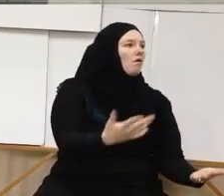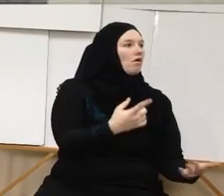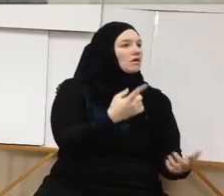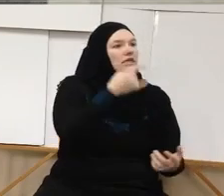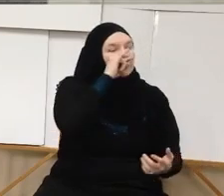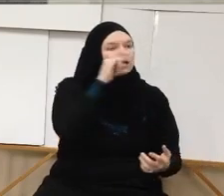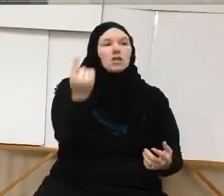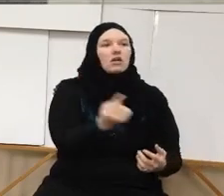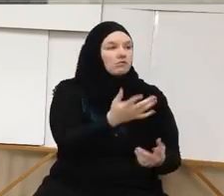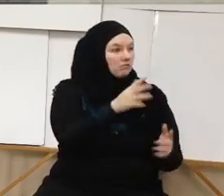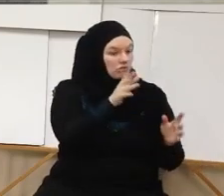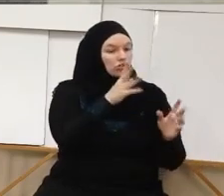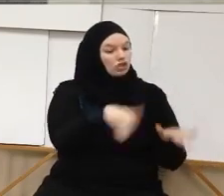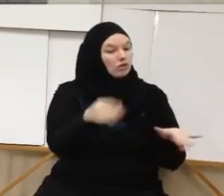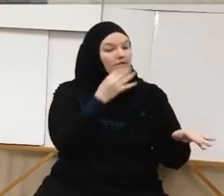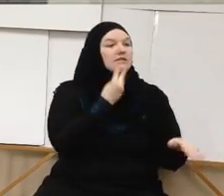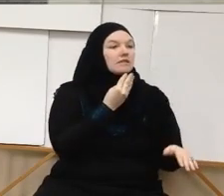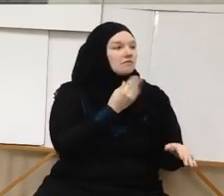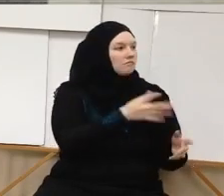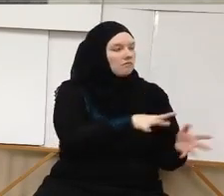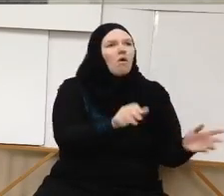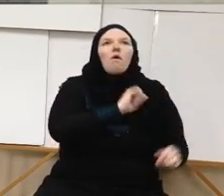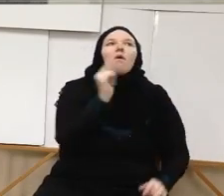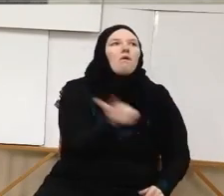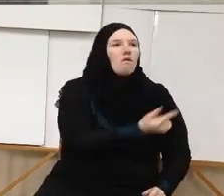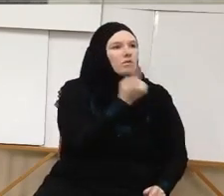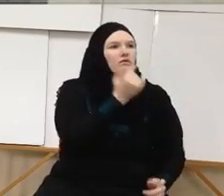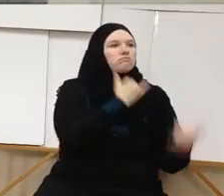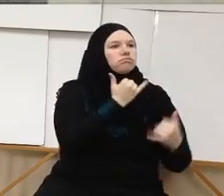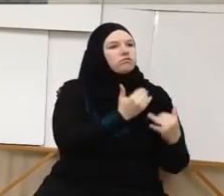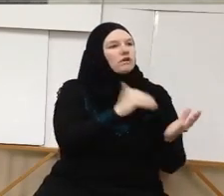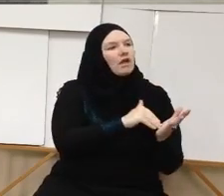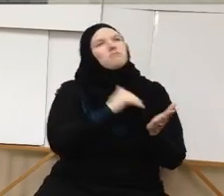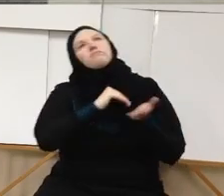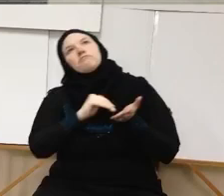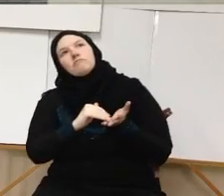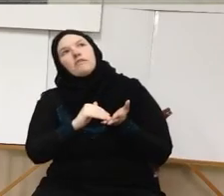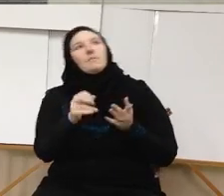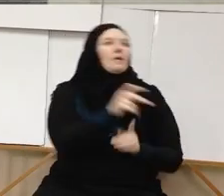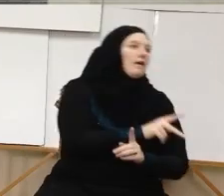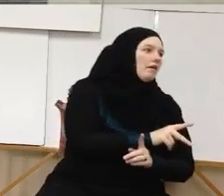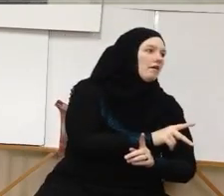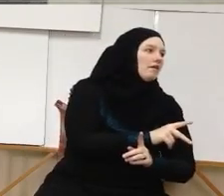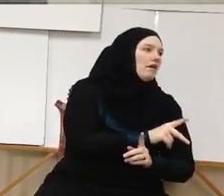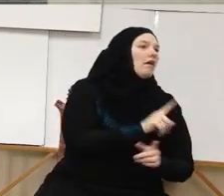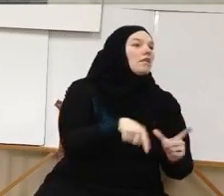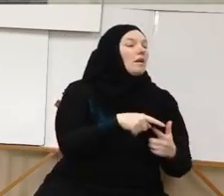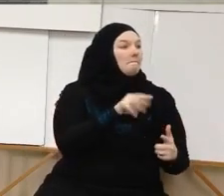coming back to disobedience, coming back to repentance, until Musa literally